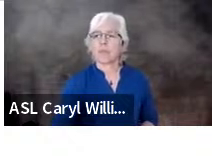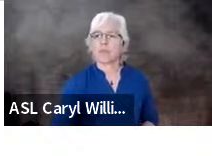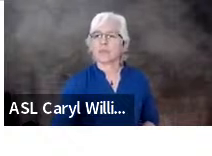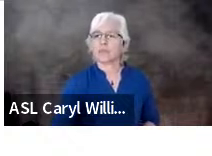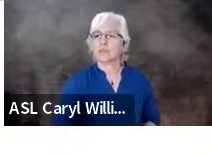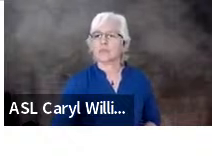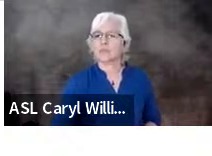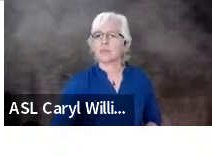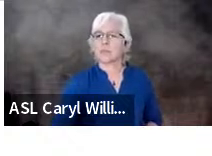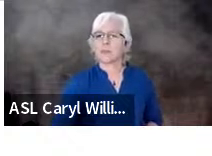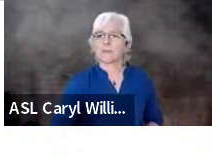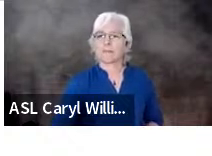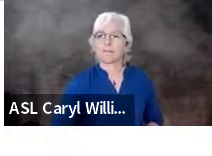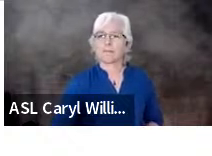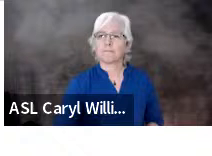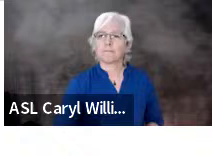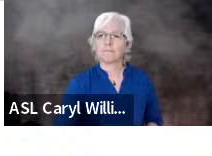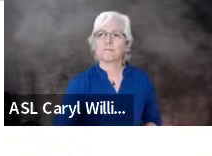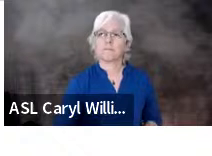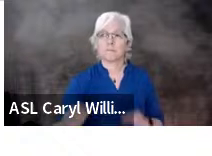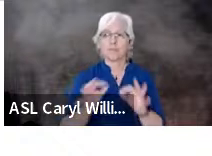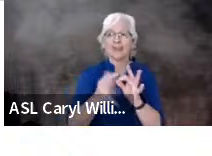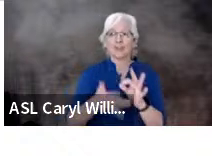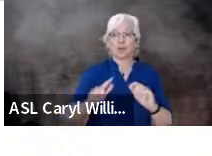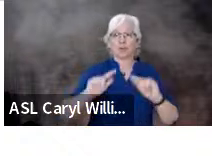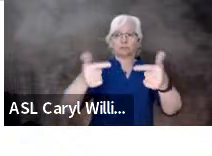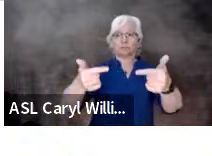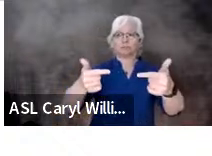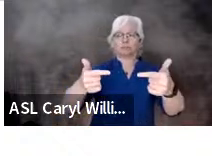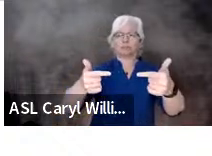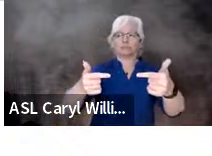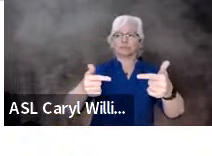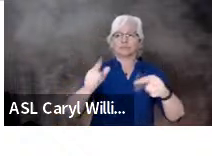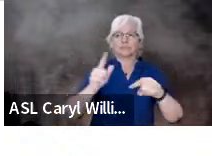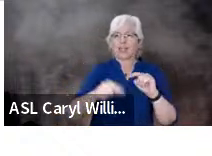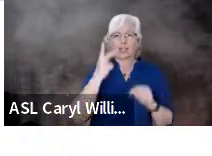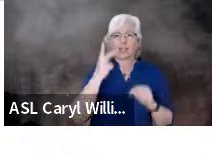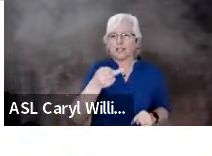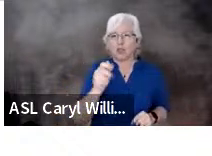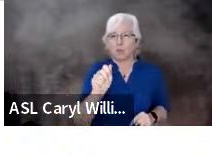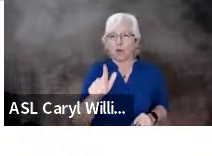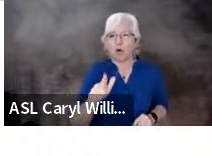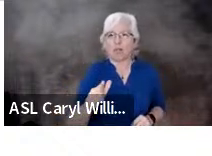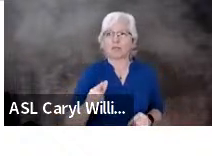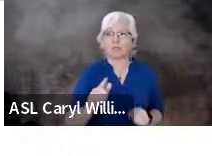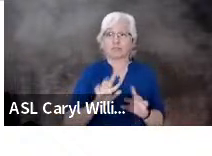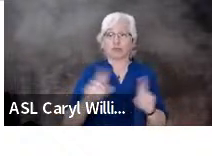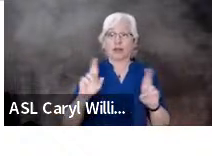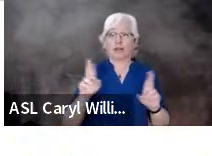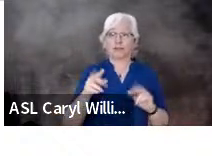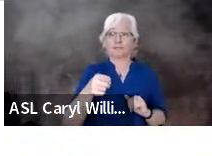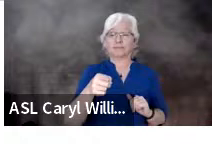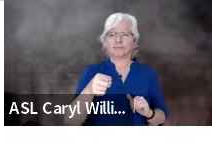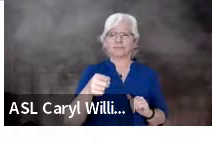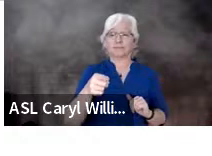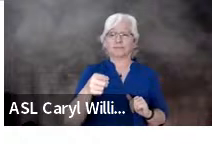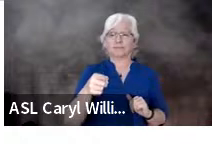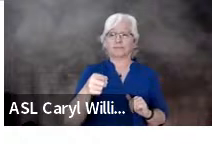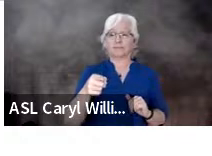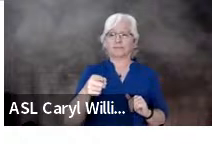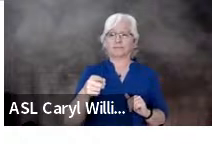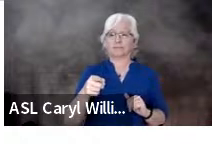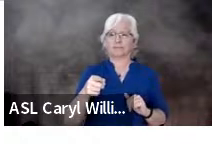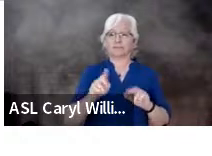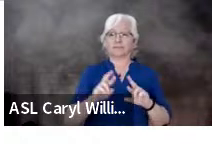machine learning can refer to when machines use training data to make better predictions. Predictive AI can